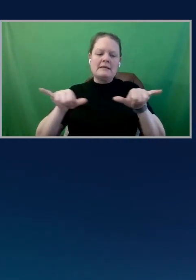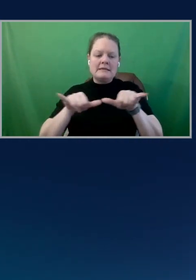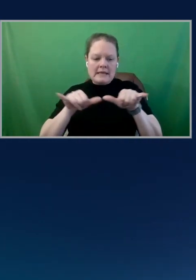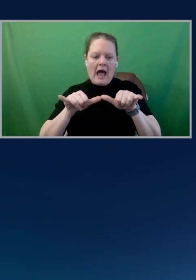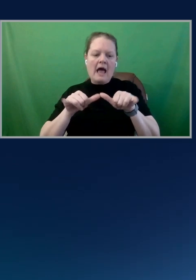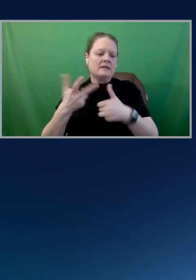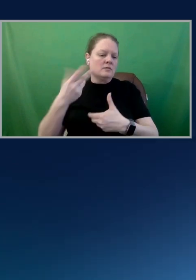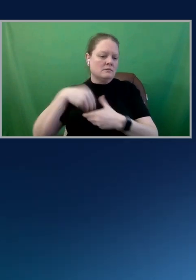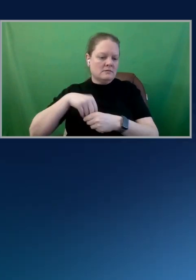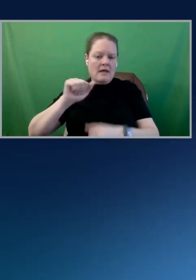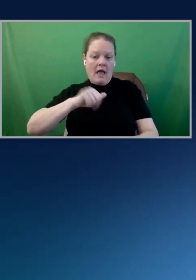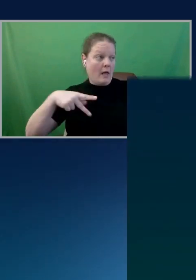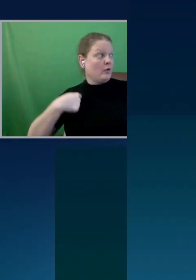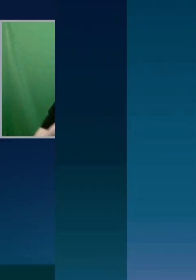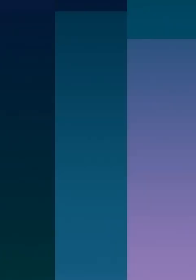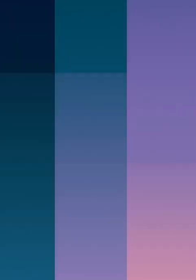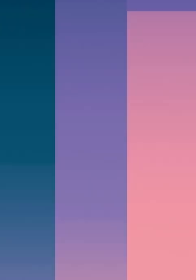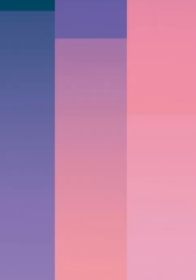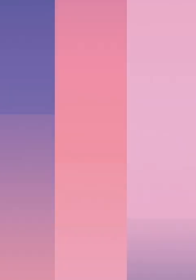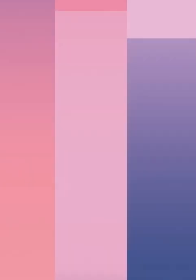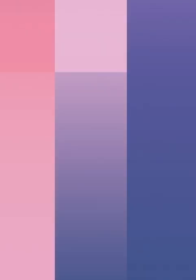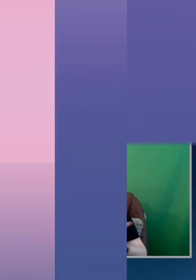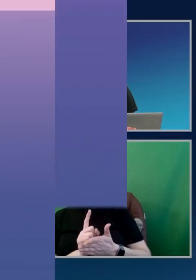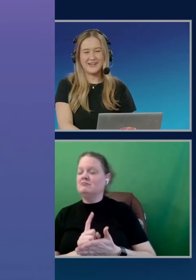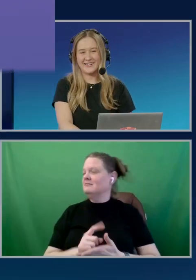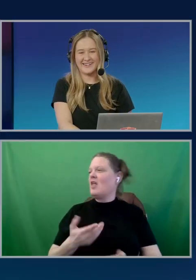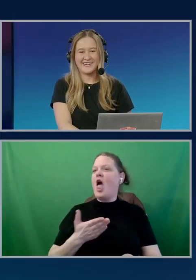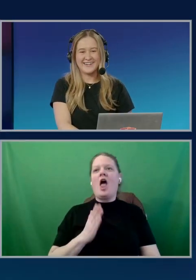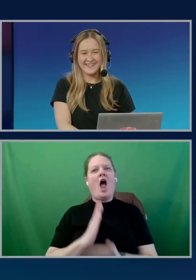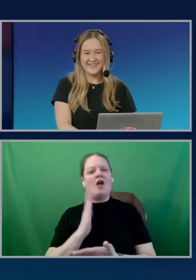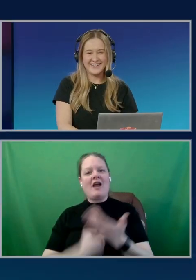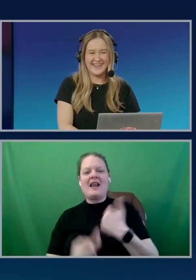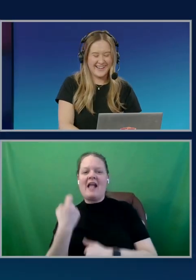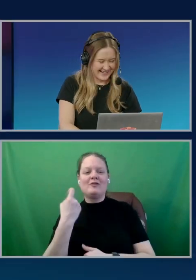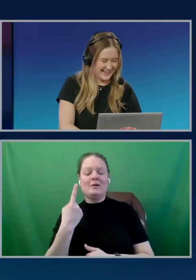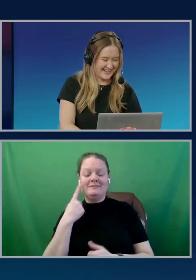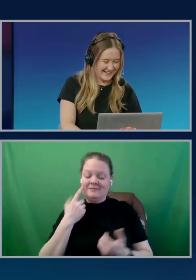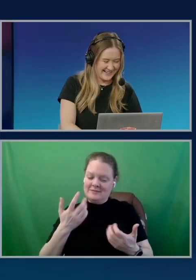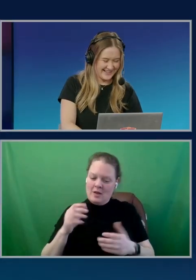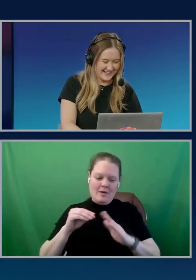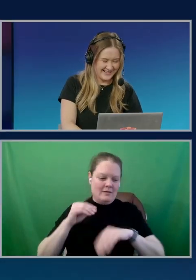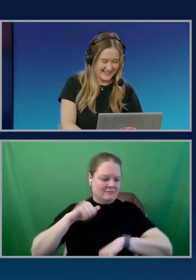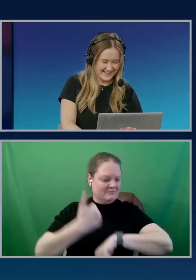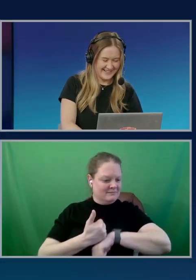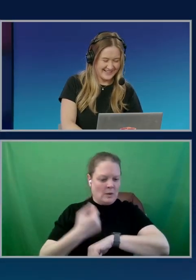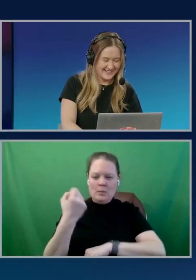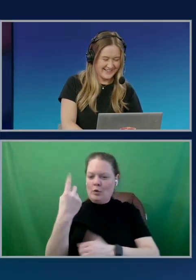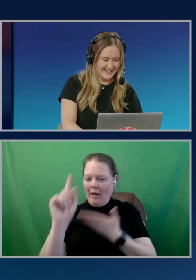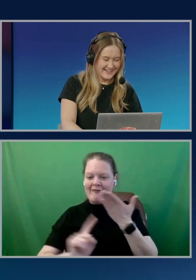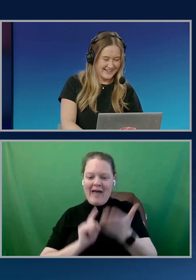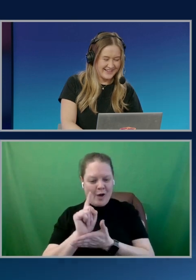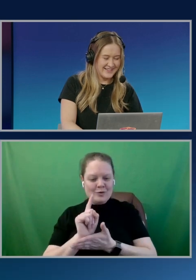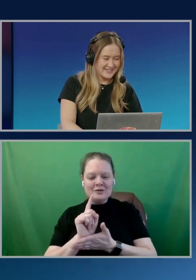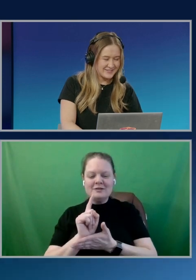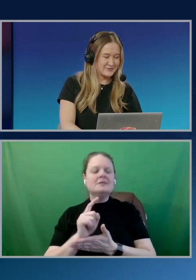for 12 hours. Is what Yeah. you're So saying. yeah. All right, everybody. We're gonna finish the show Put here. 12 hours on the clock. We'll wait in silence with